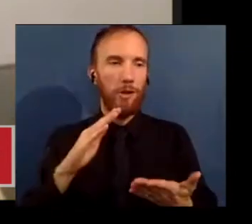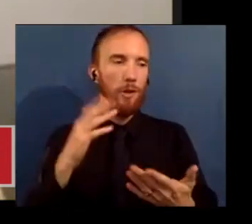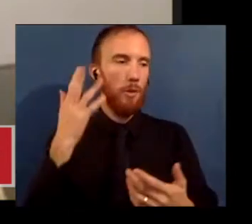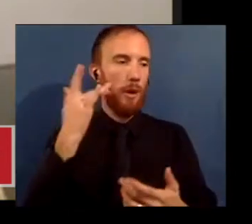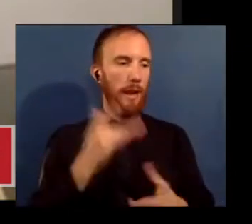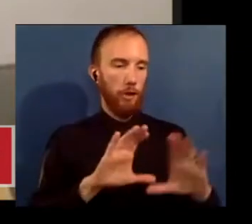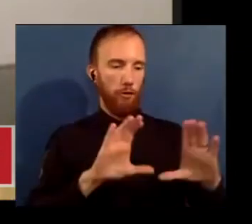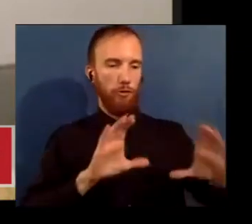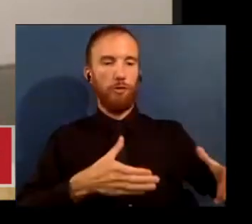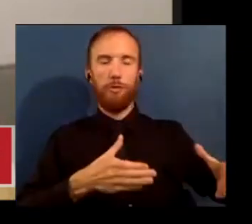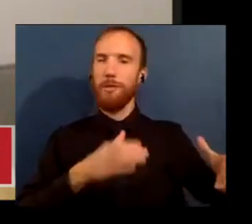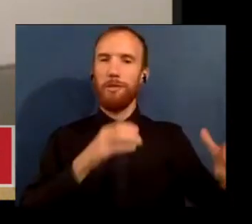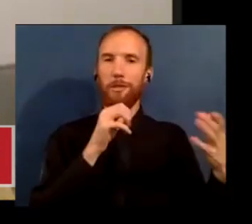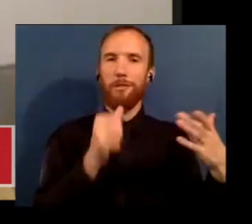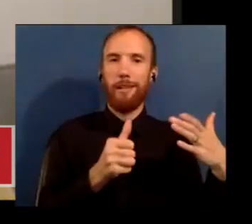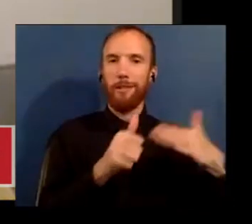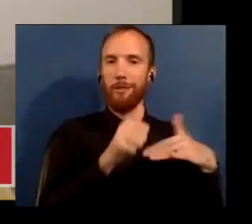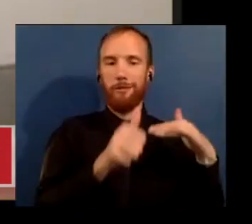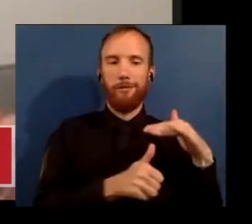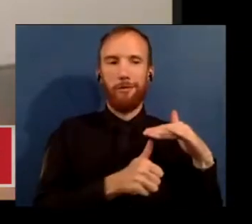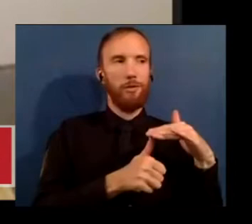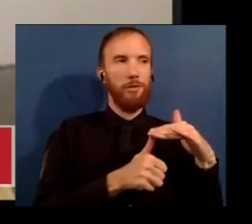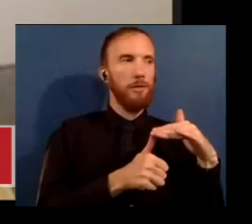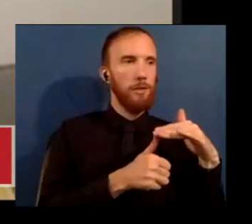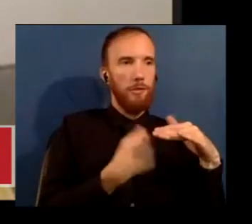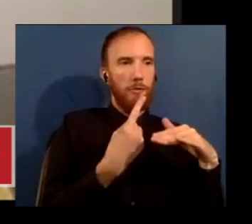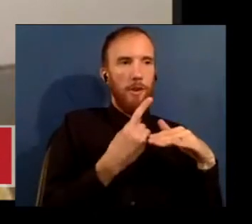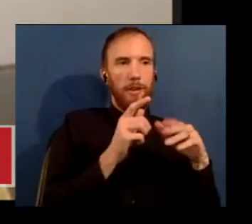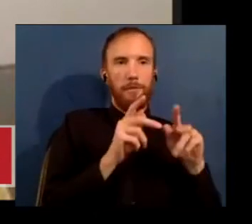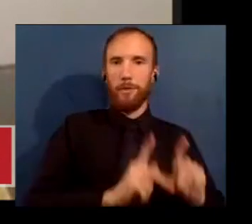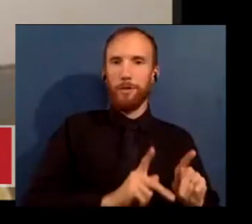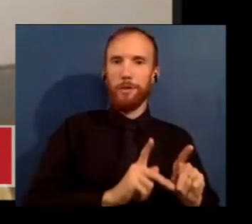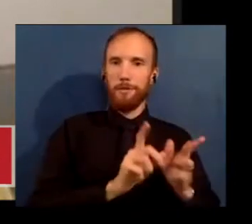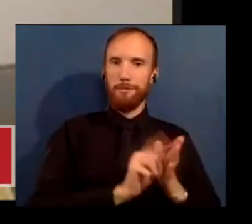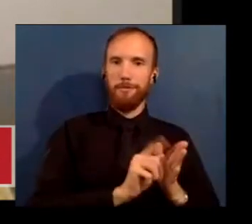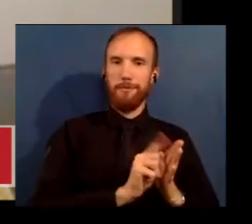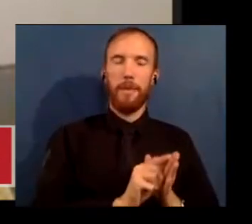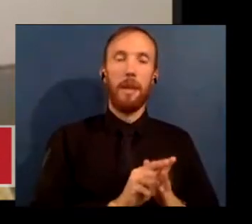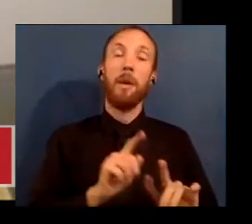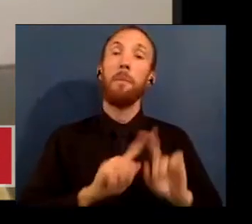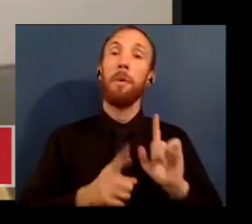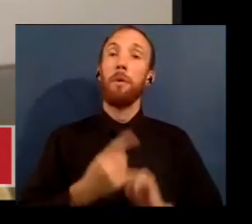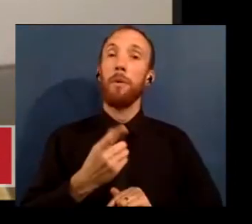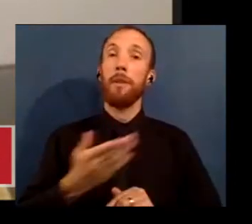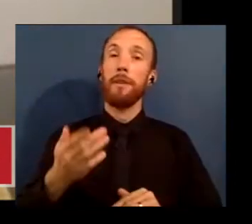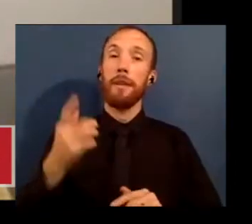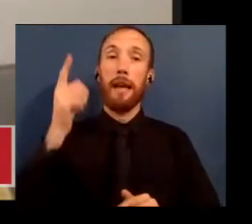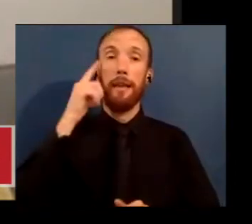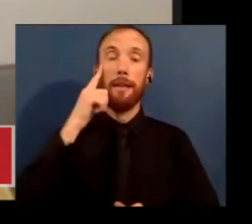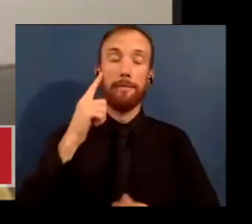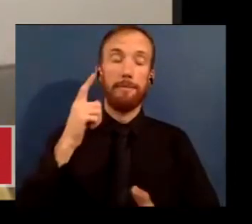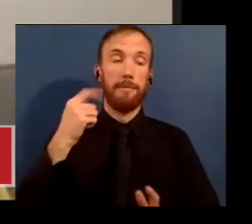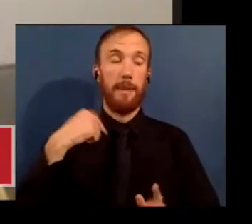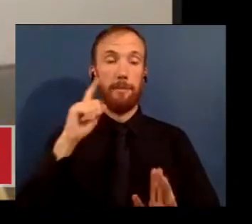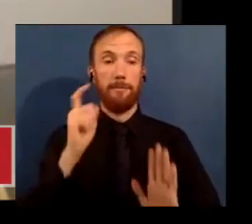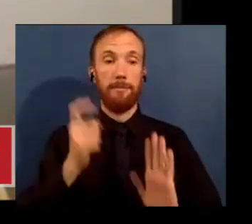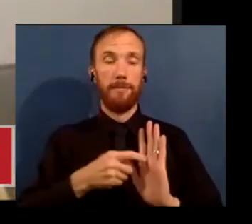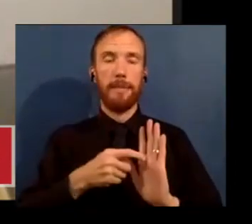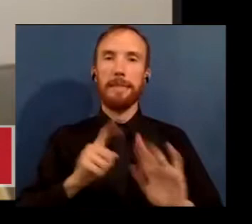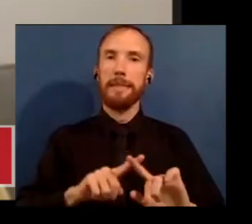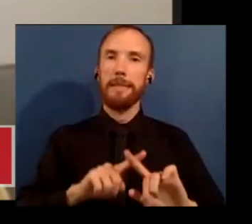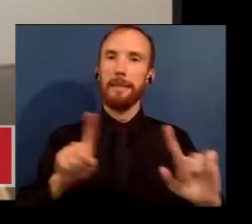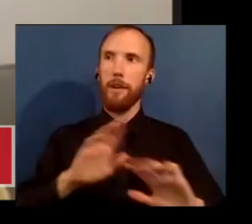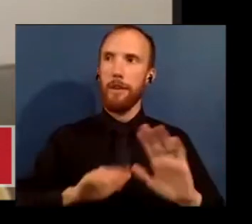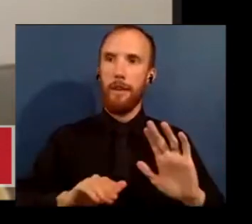known as individuals. But one of the things that stands out to me about this is that it seems very different from the directives